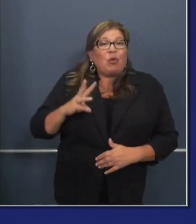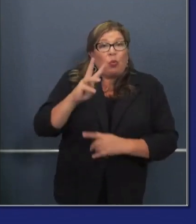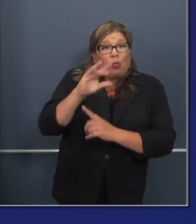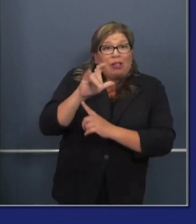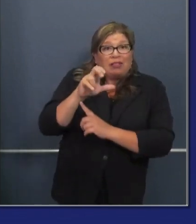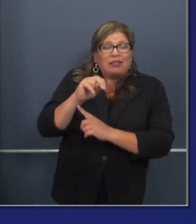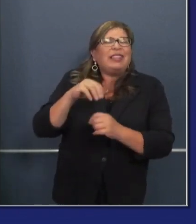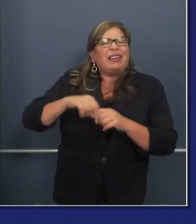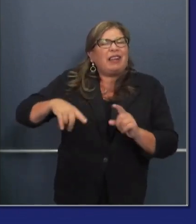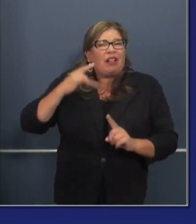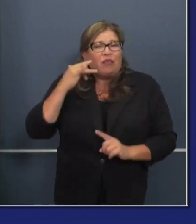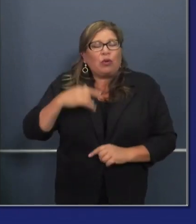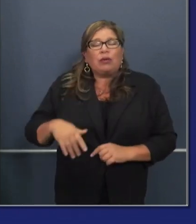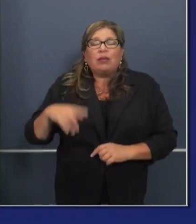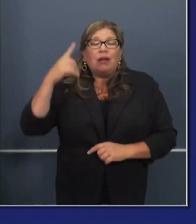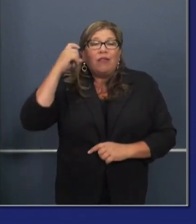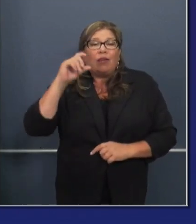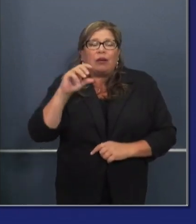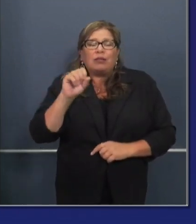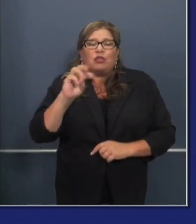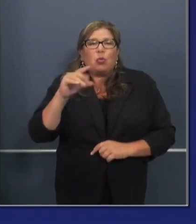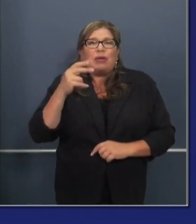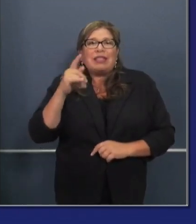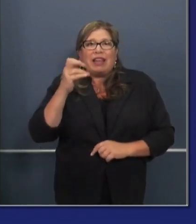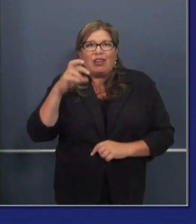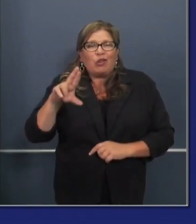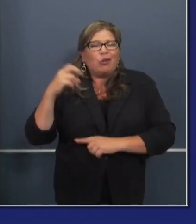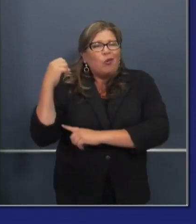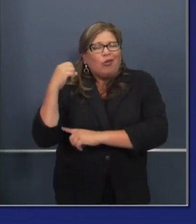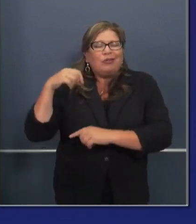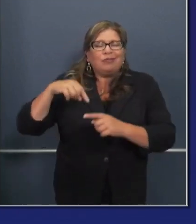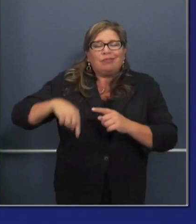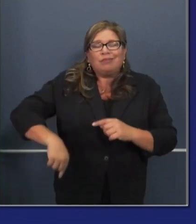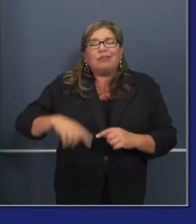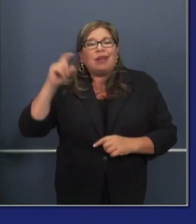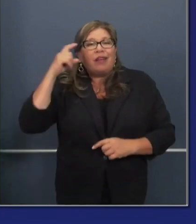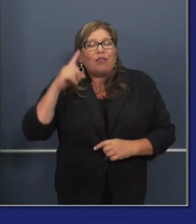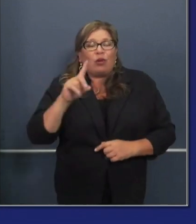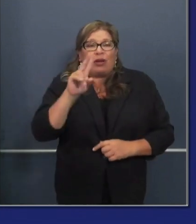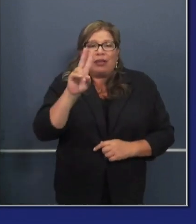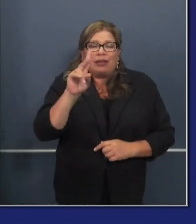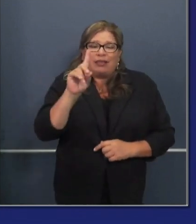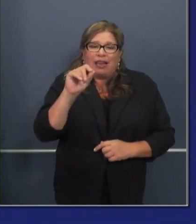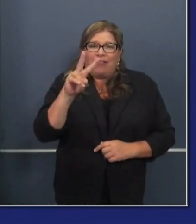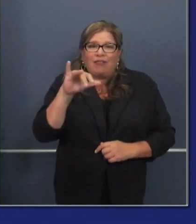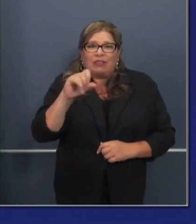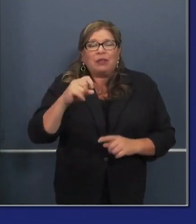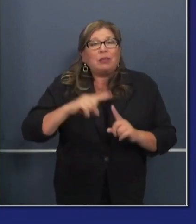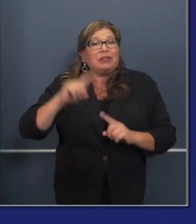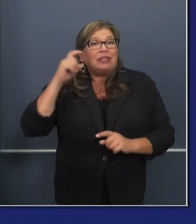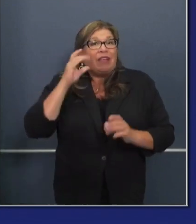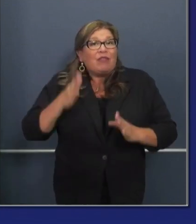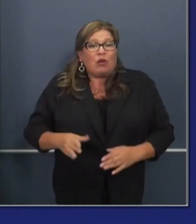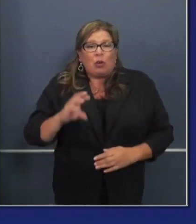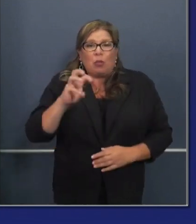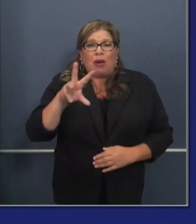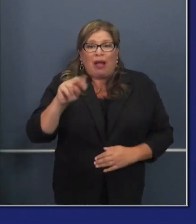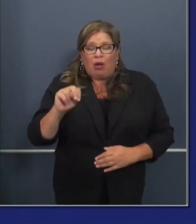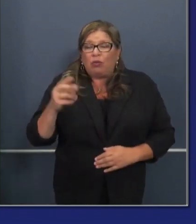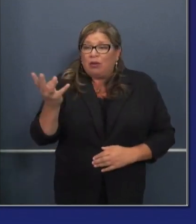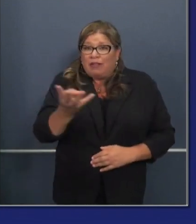Governor Schwarzenegger, Governor Davis, Governor Brown. They've been advising our